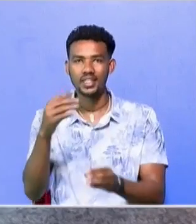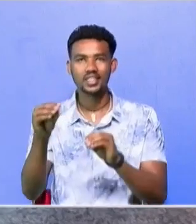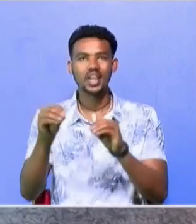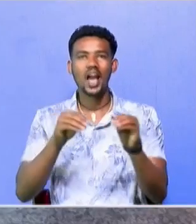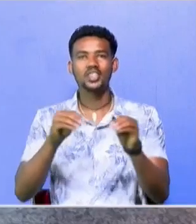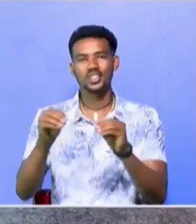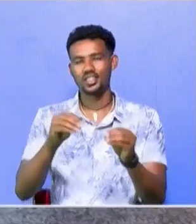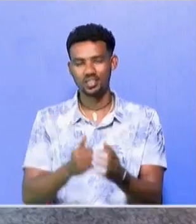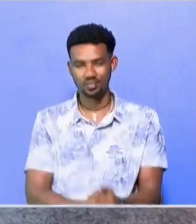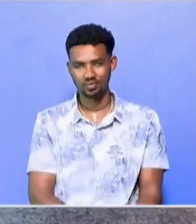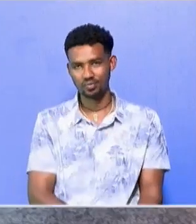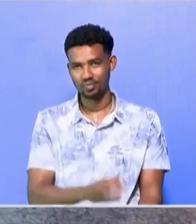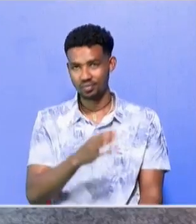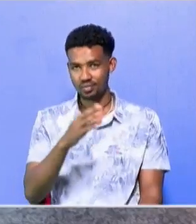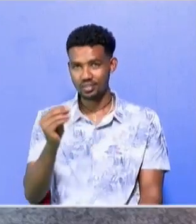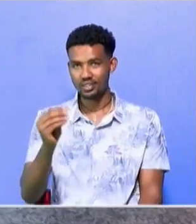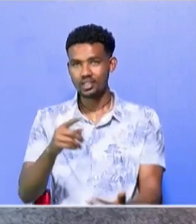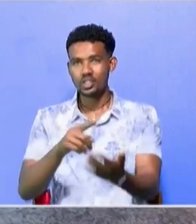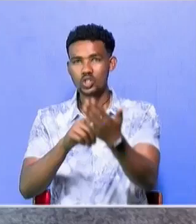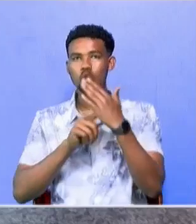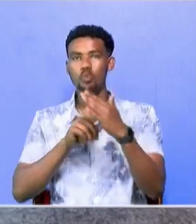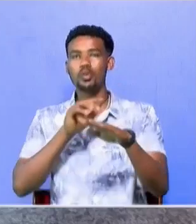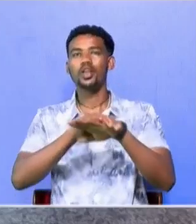And show me with your hands.